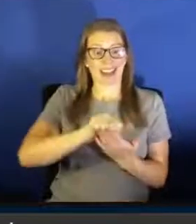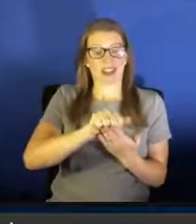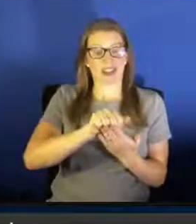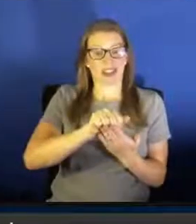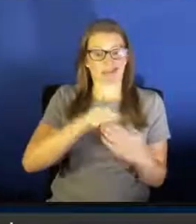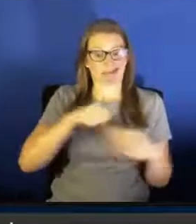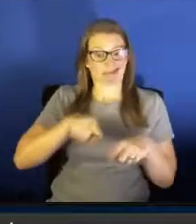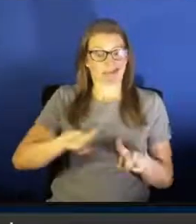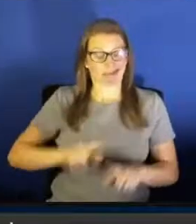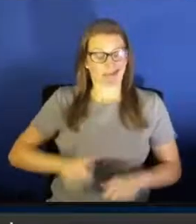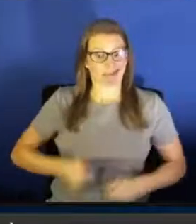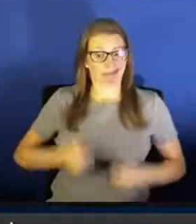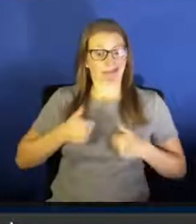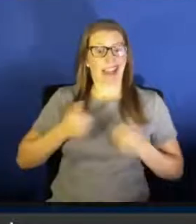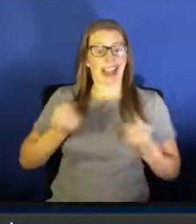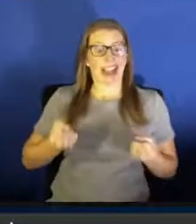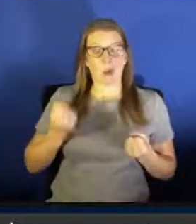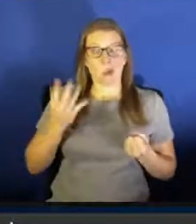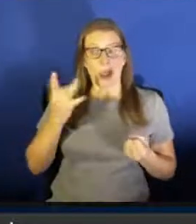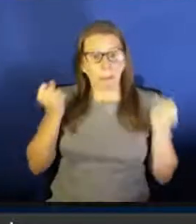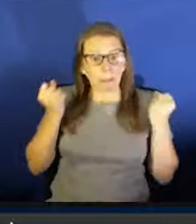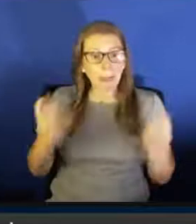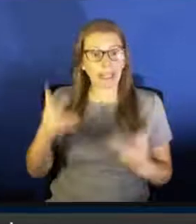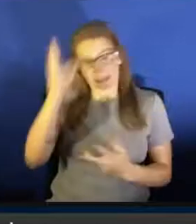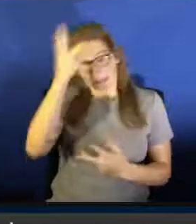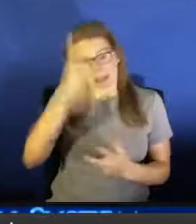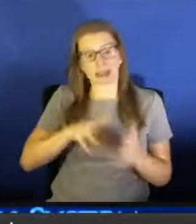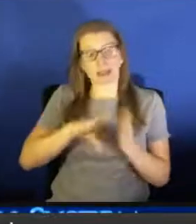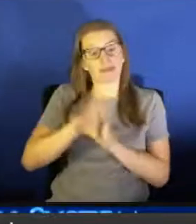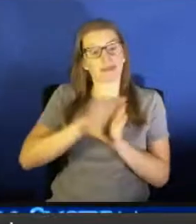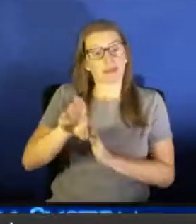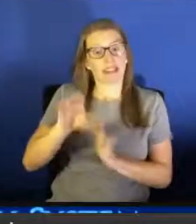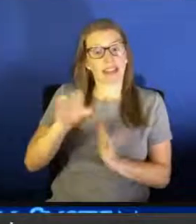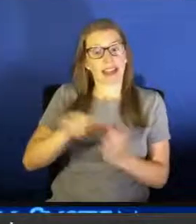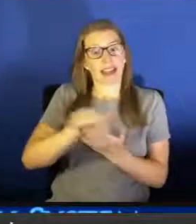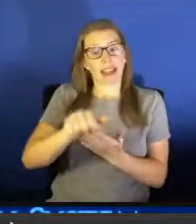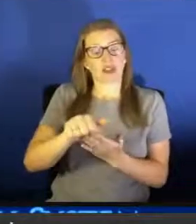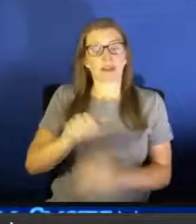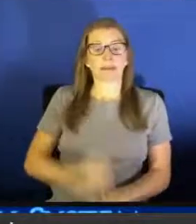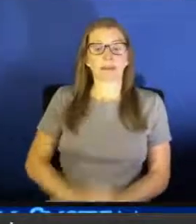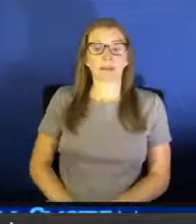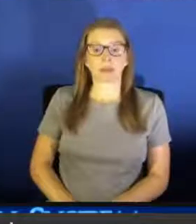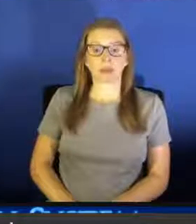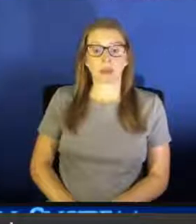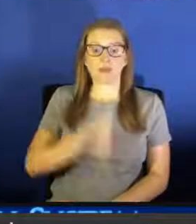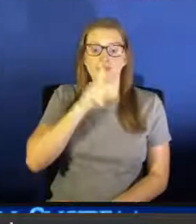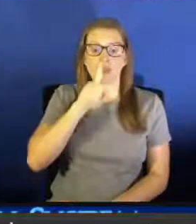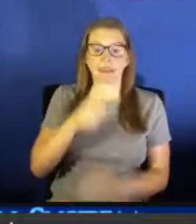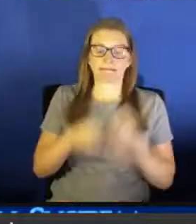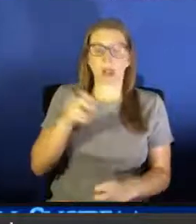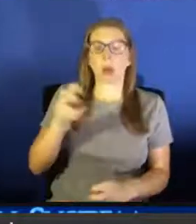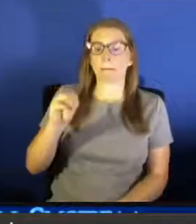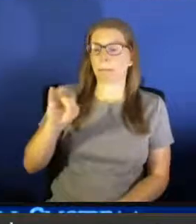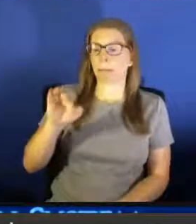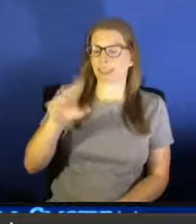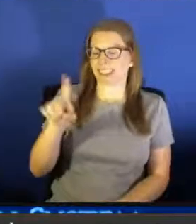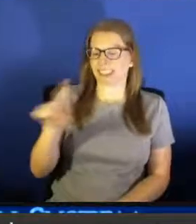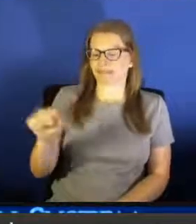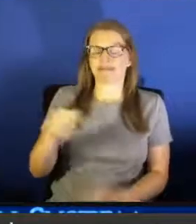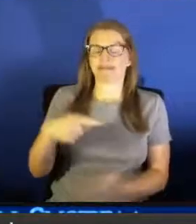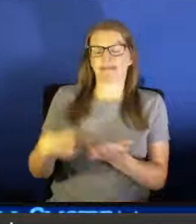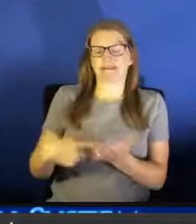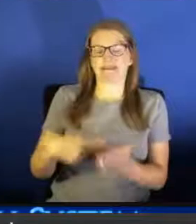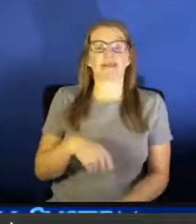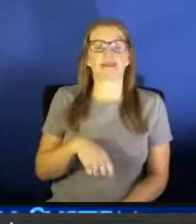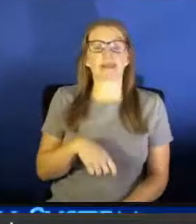Tell us why so many men get it. I think that's a really difficult question to answer about why, without